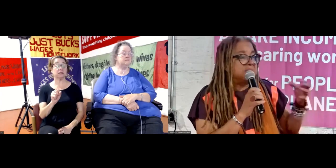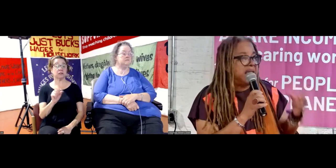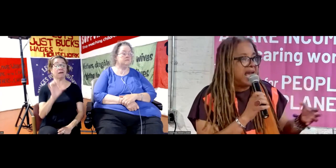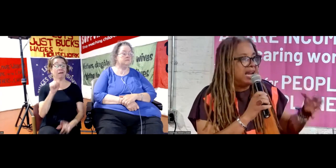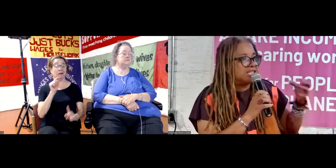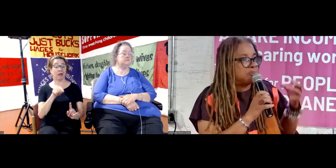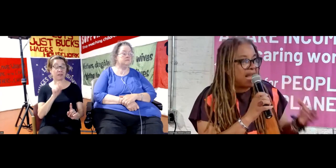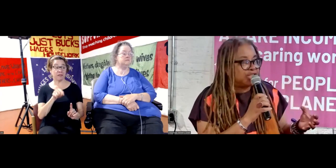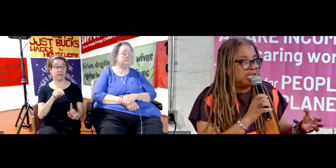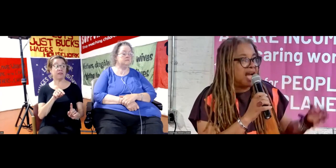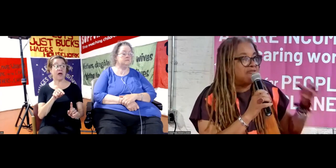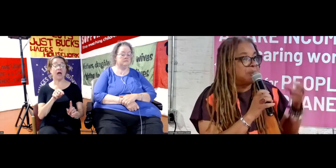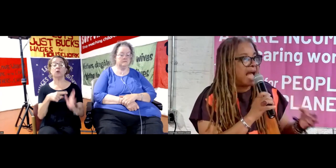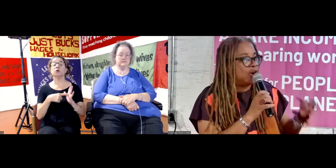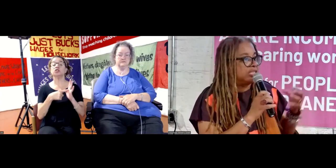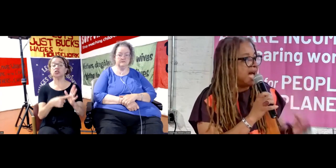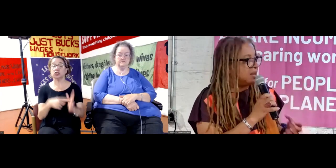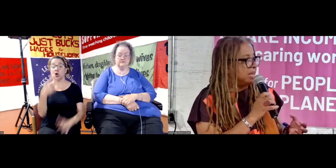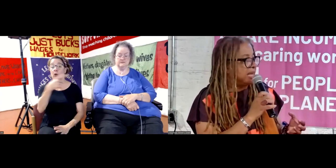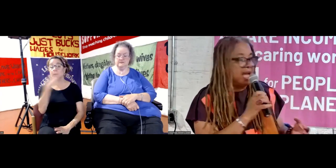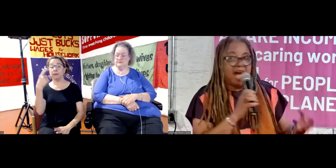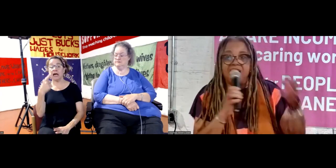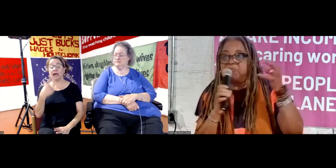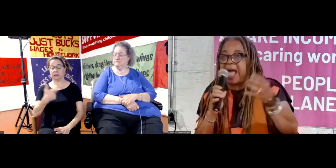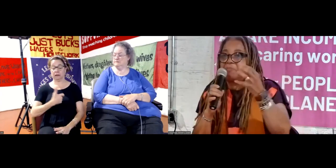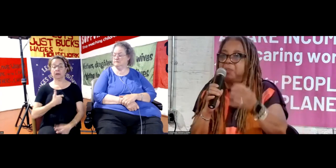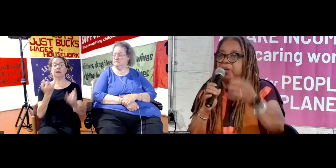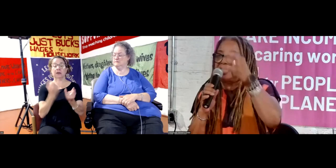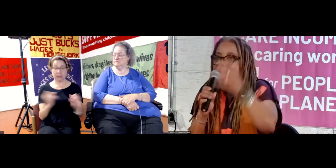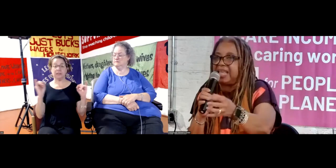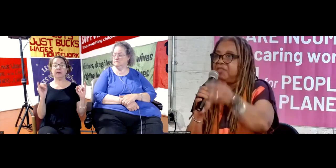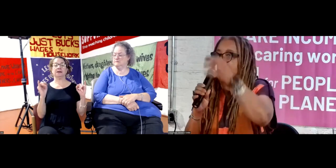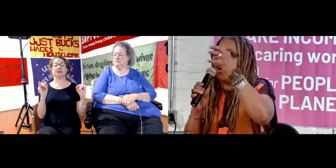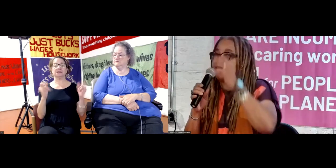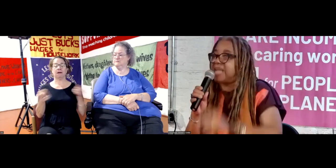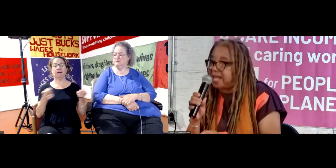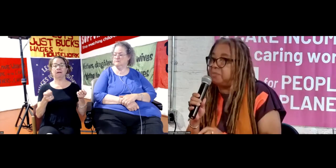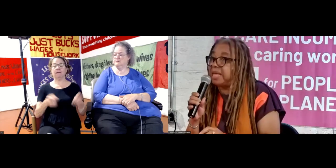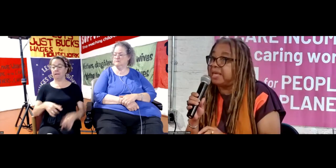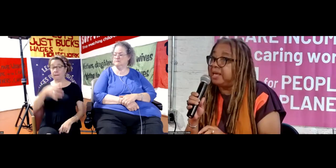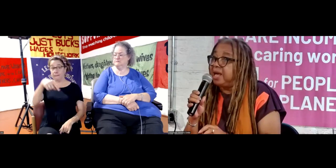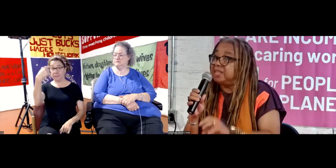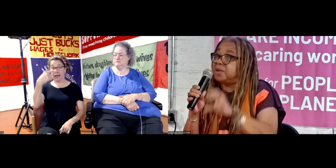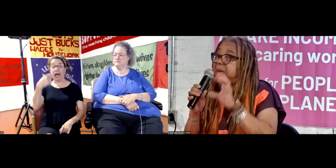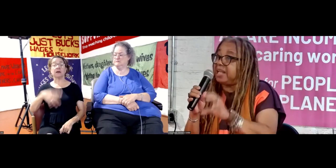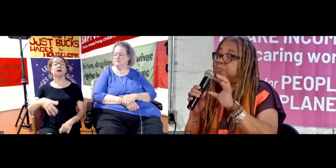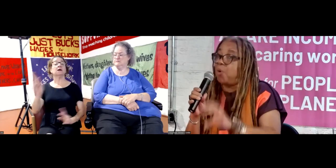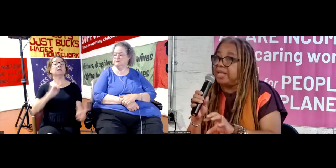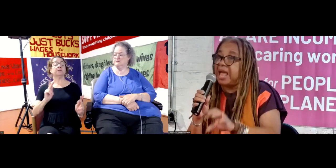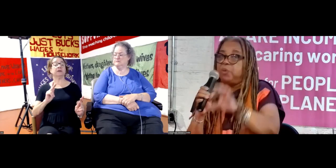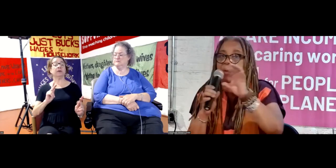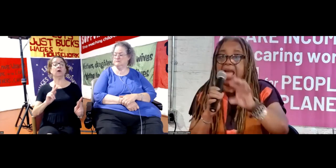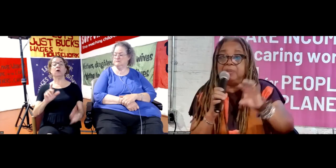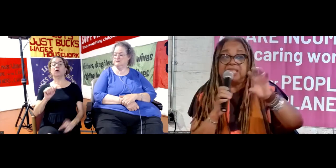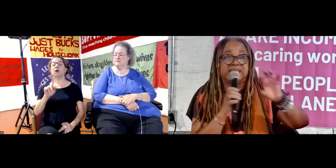was, to me, an expression of Black autonomy, of Black people taking their autonomy to make a